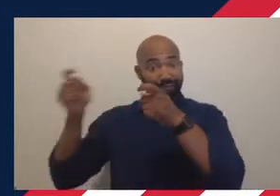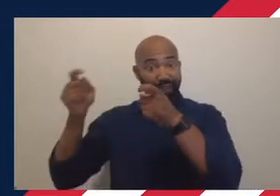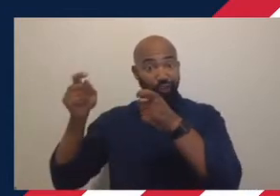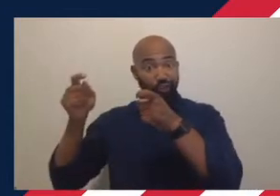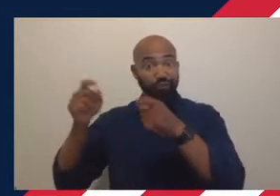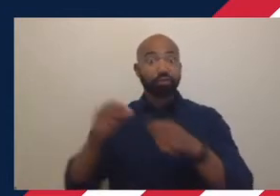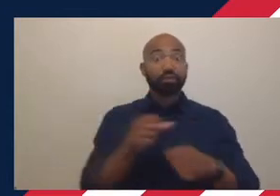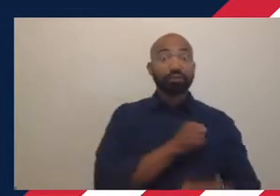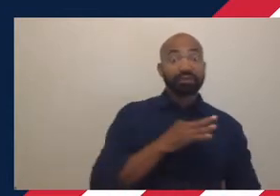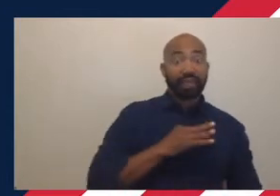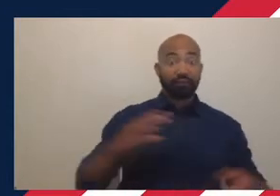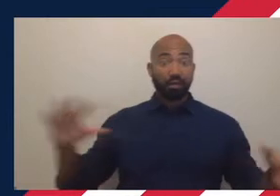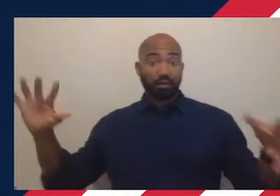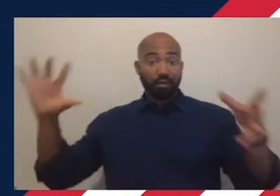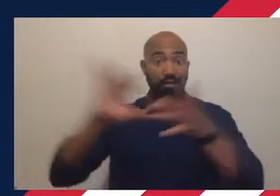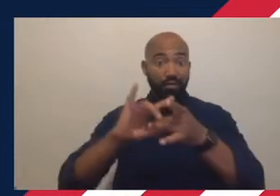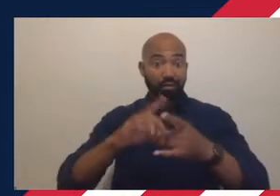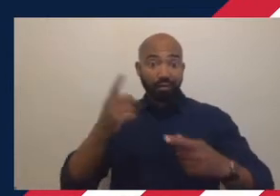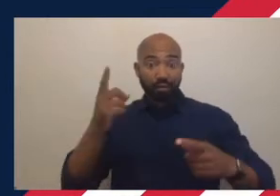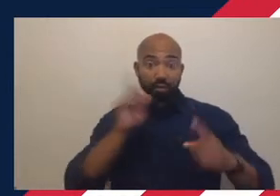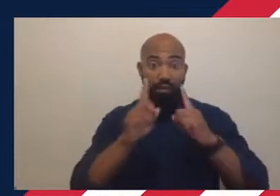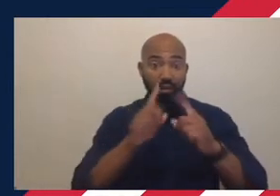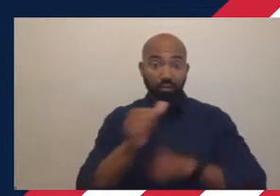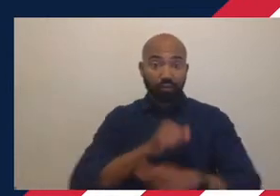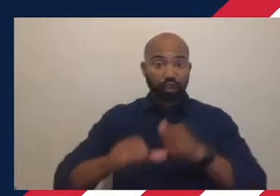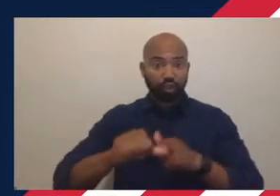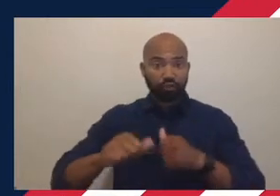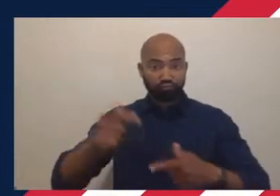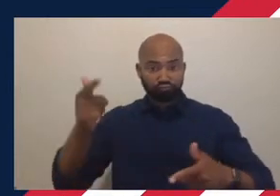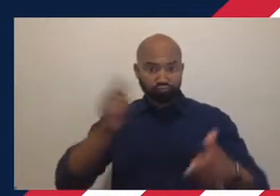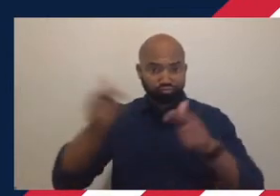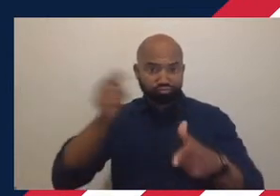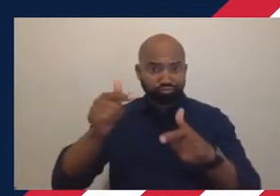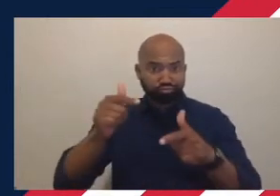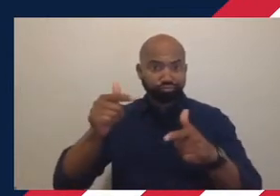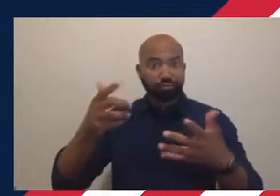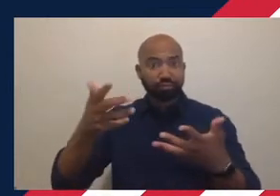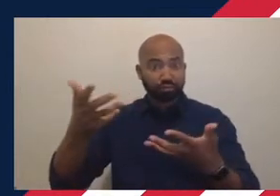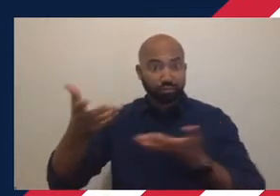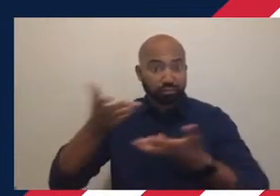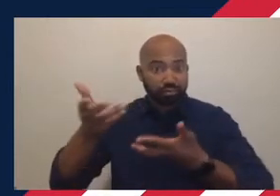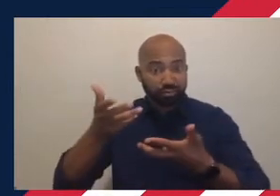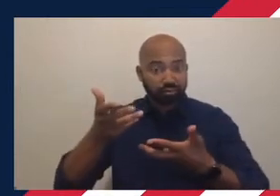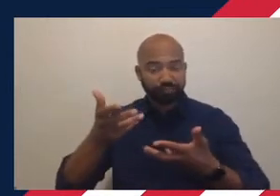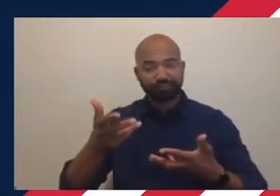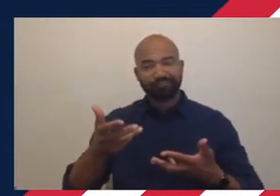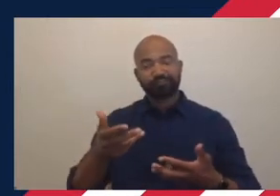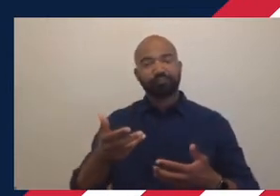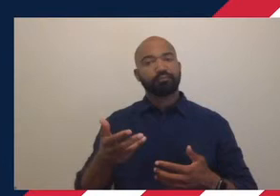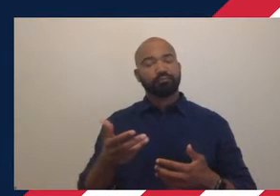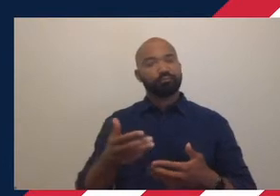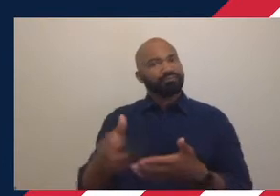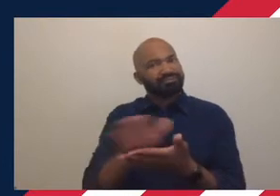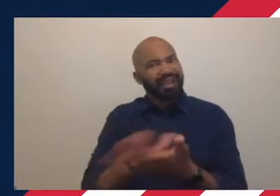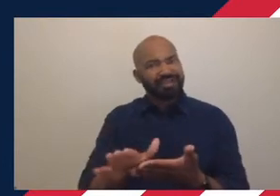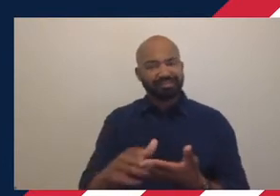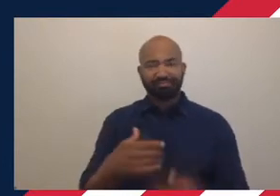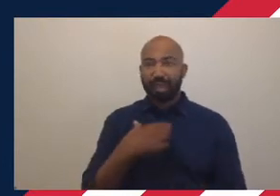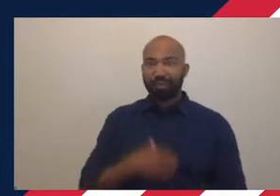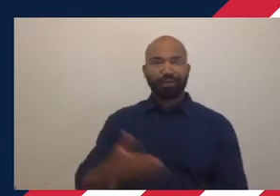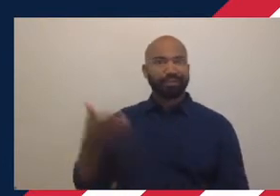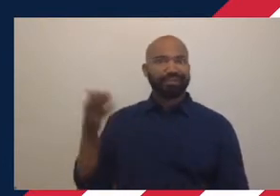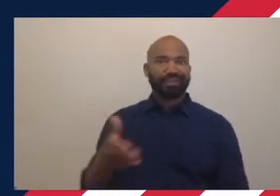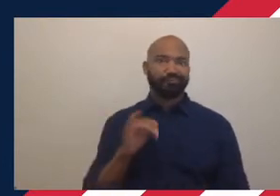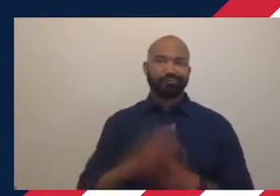and I wish I was there, but I know many of the hospitals, the majority of